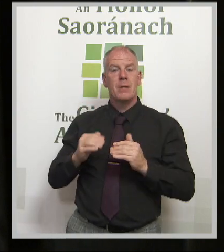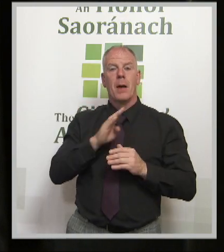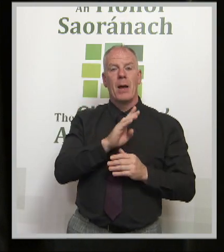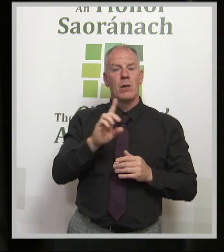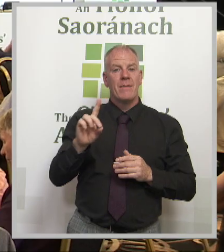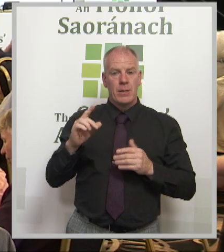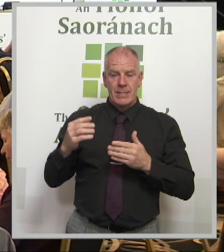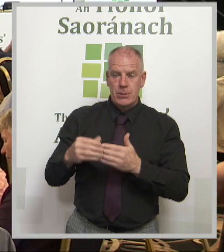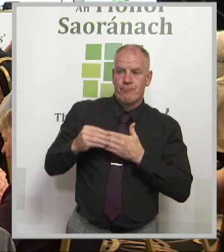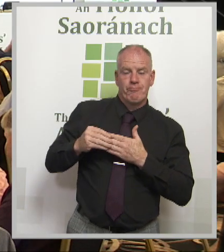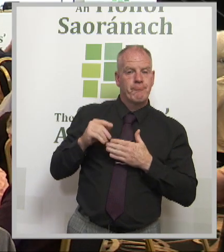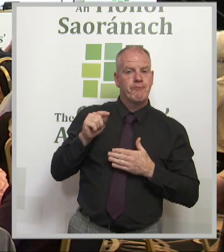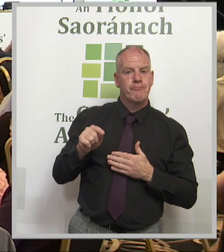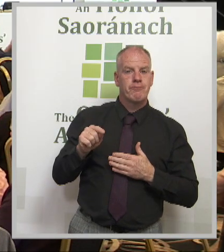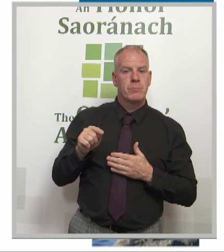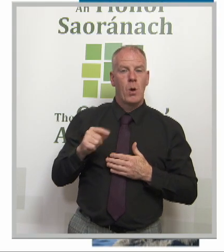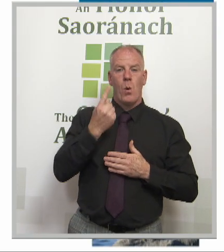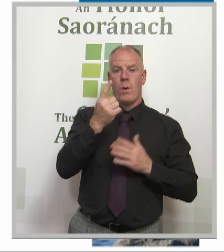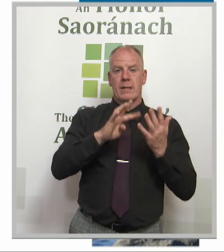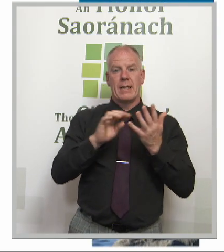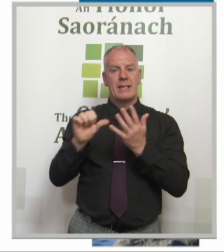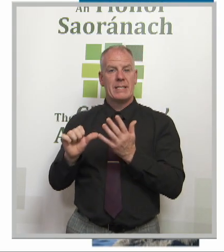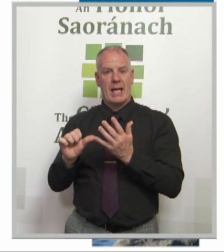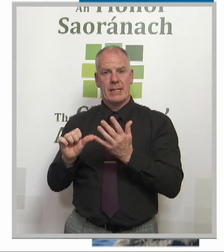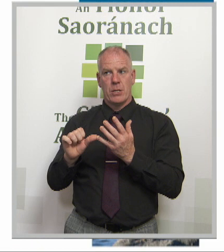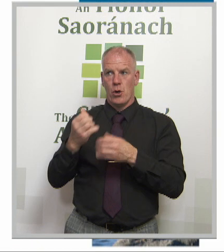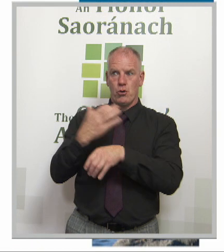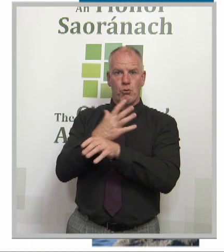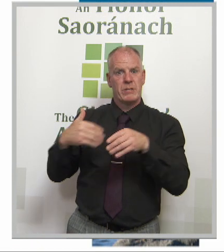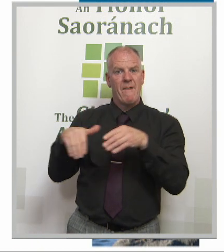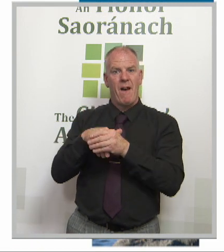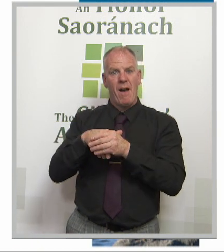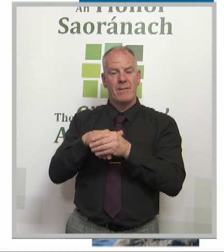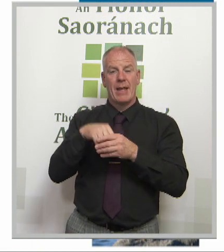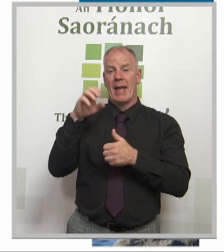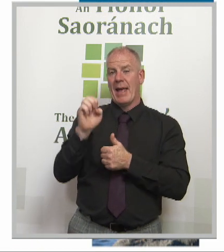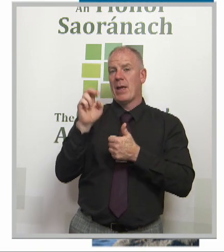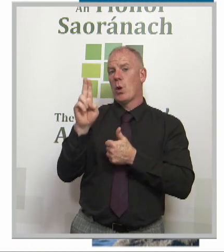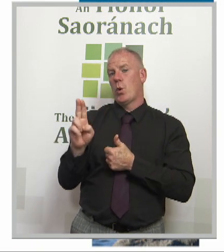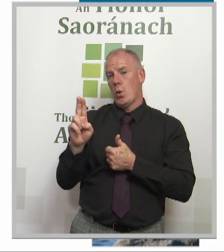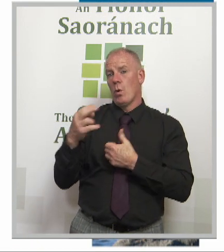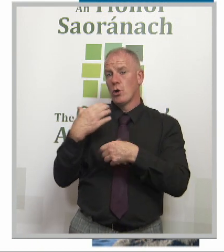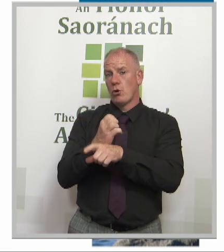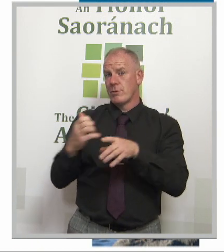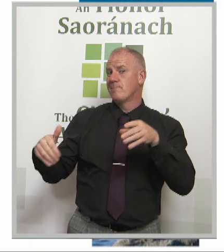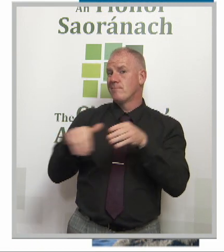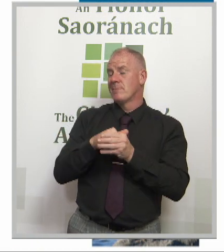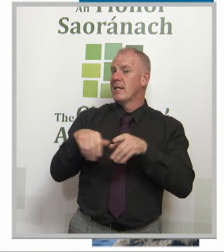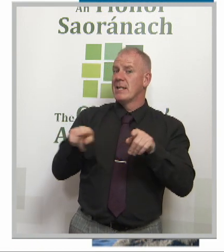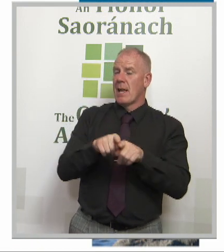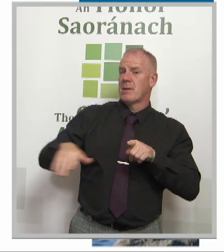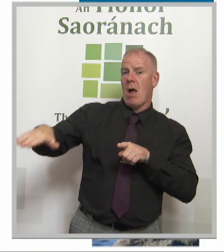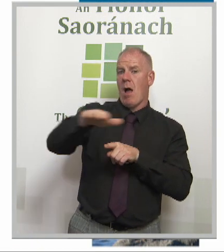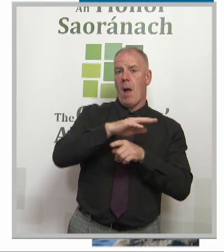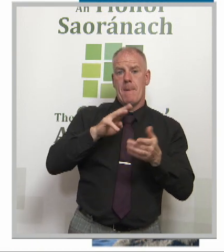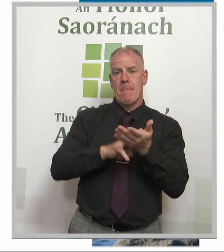biodiversity conservation. There are 196 contracting parties. The EU is a contracting party, as are all the